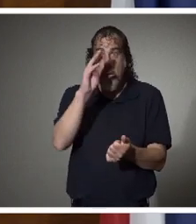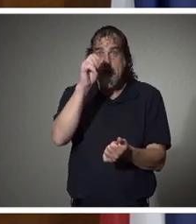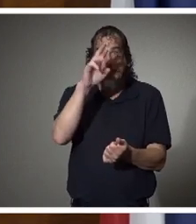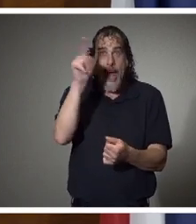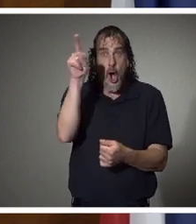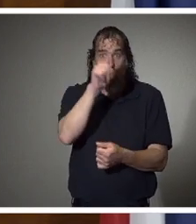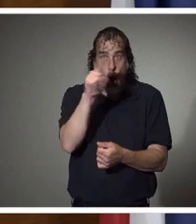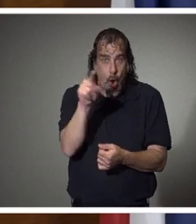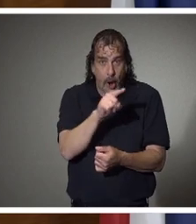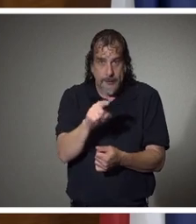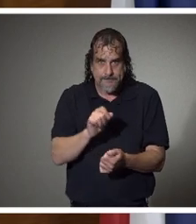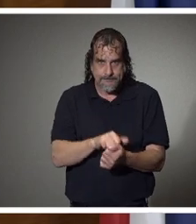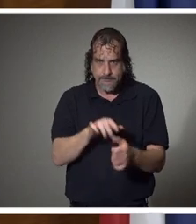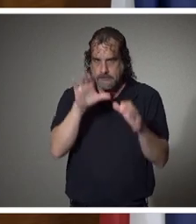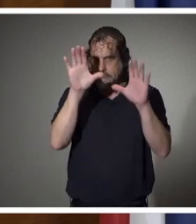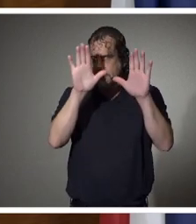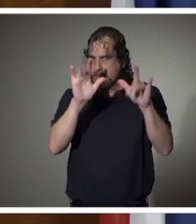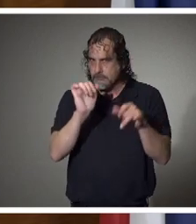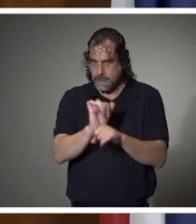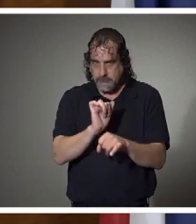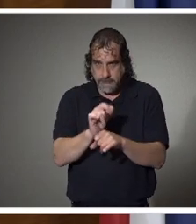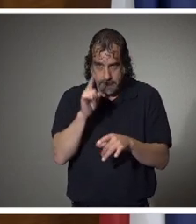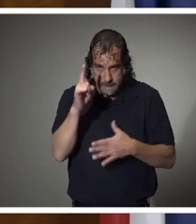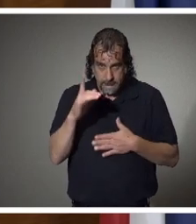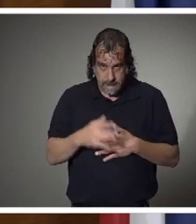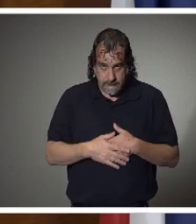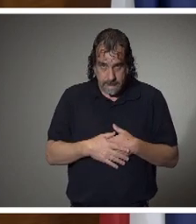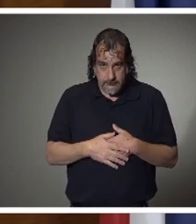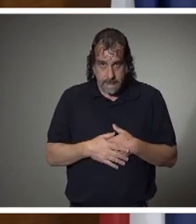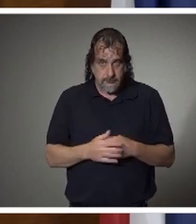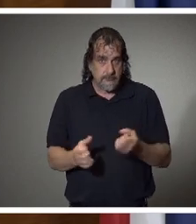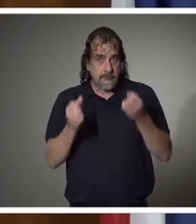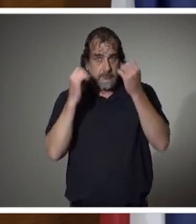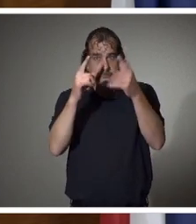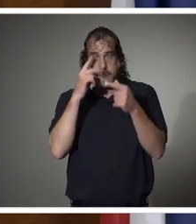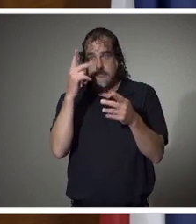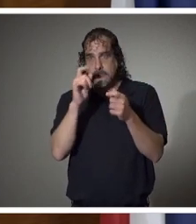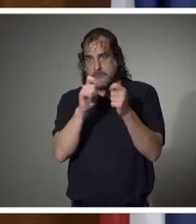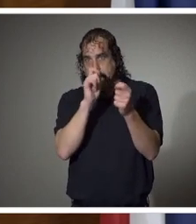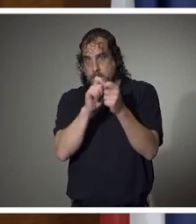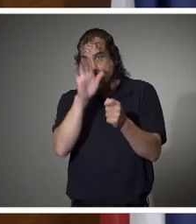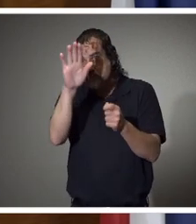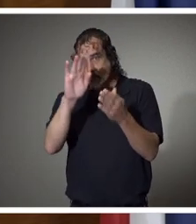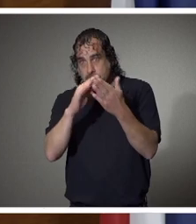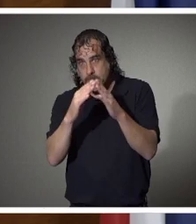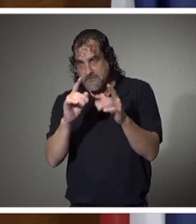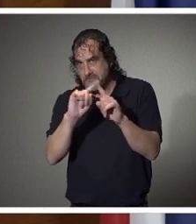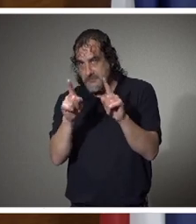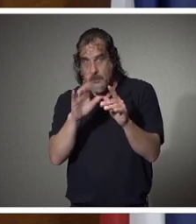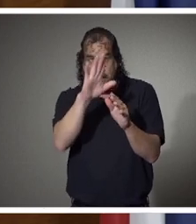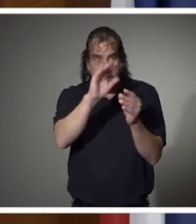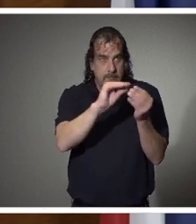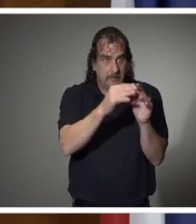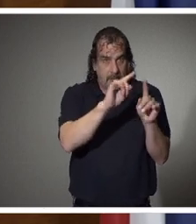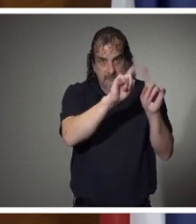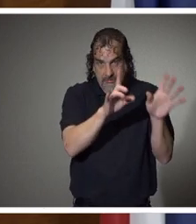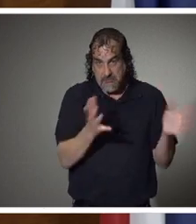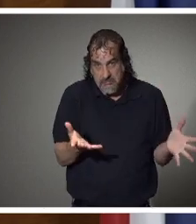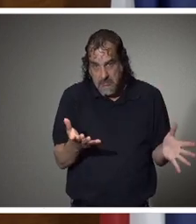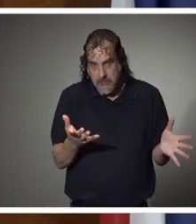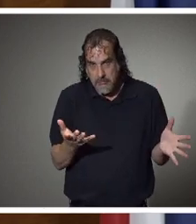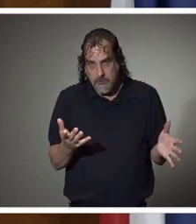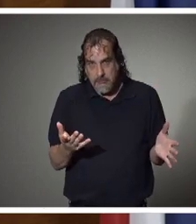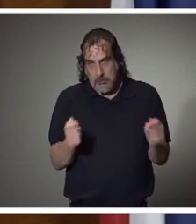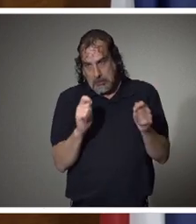across Mississippi are doing fantastic work. Some of them may see specific things in their communities and need to make some slight adjustments to what we